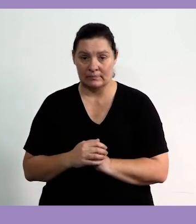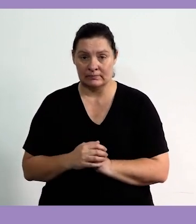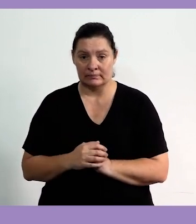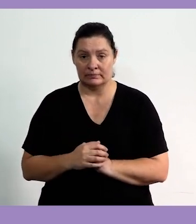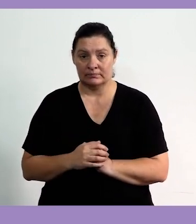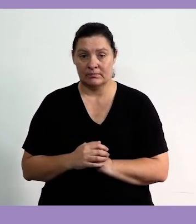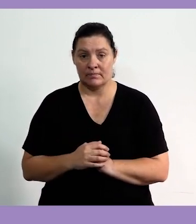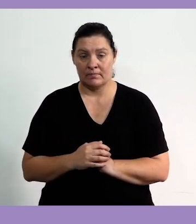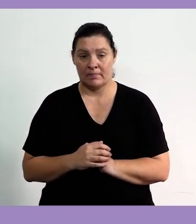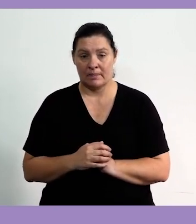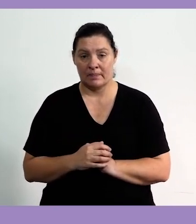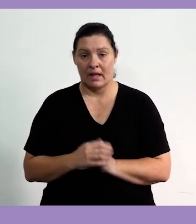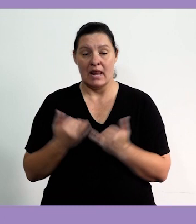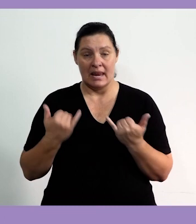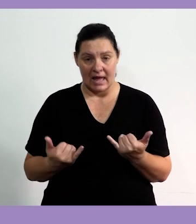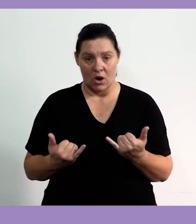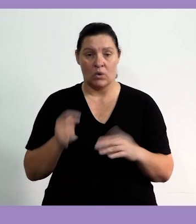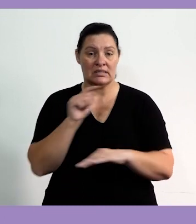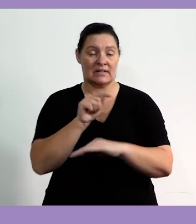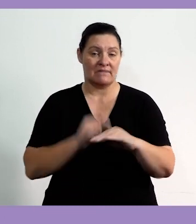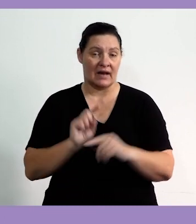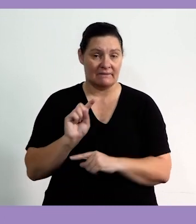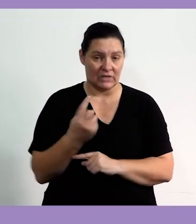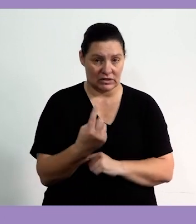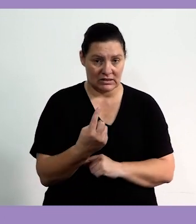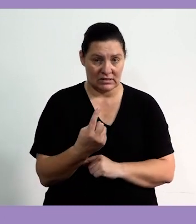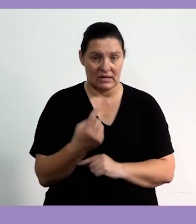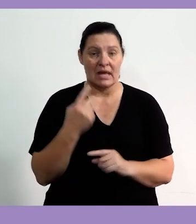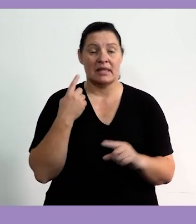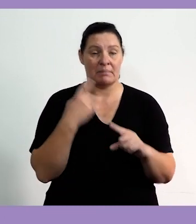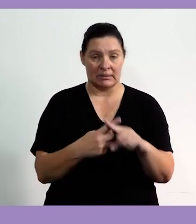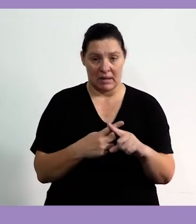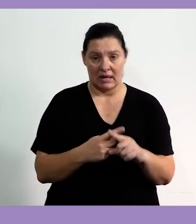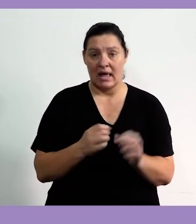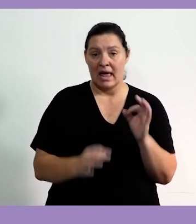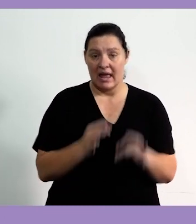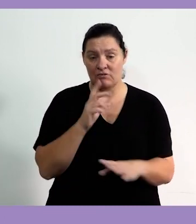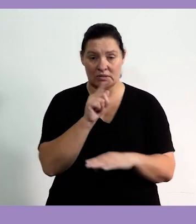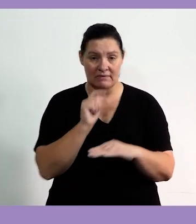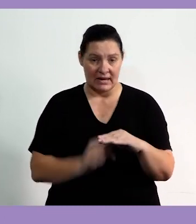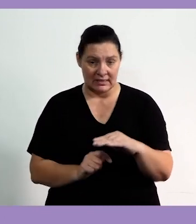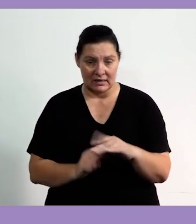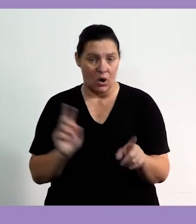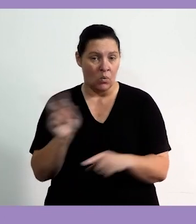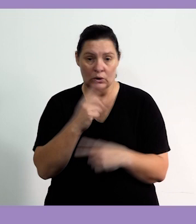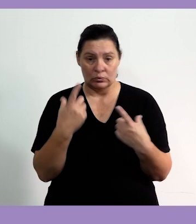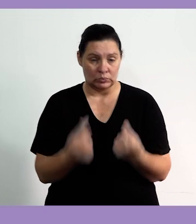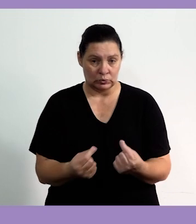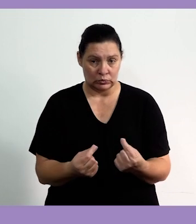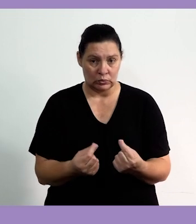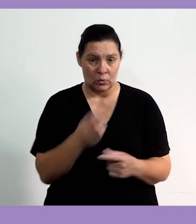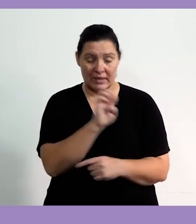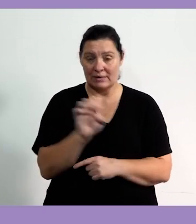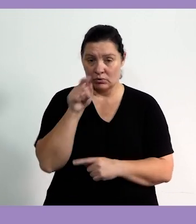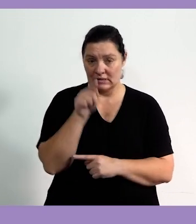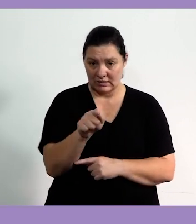by 2. We are dividing first and then multiplying. So when we are dividing, remember what we are